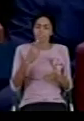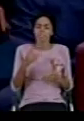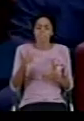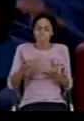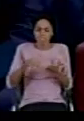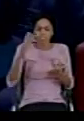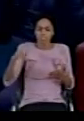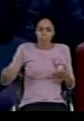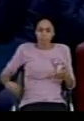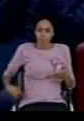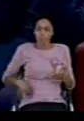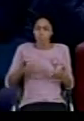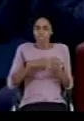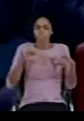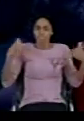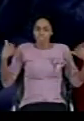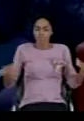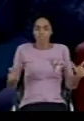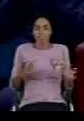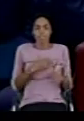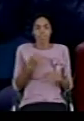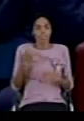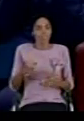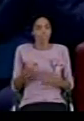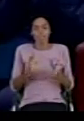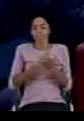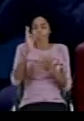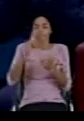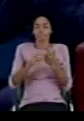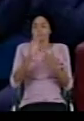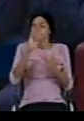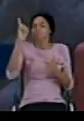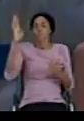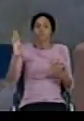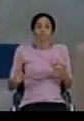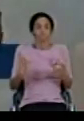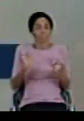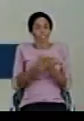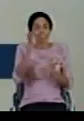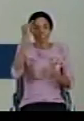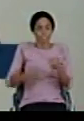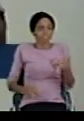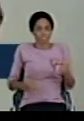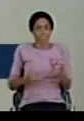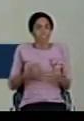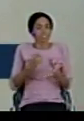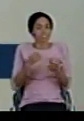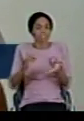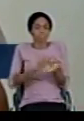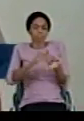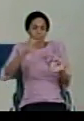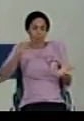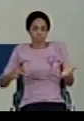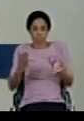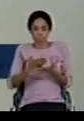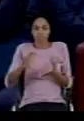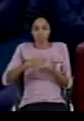end. It was like something was removed from my waist. Since then, glory be to God, praise the